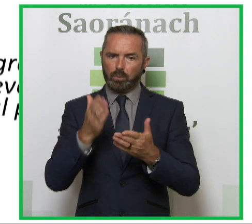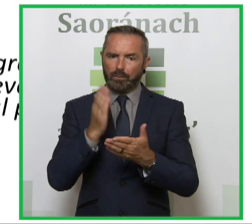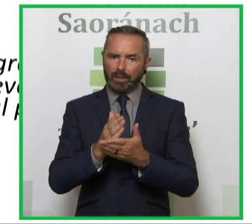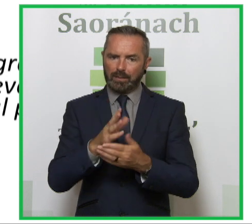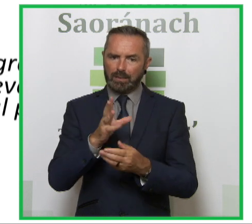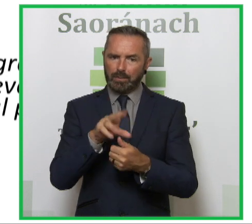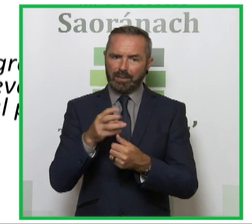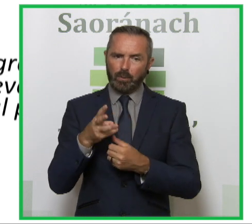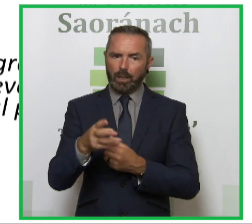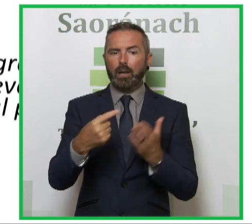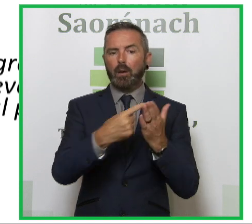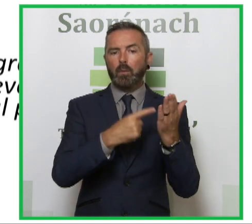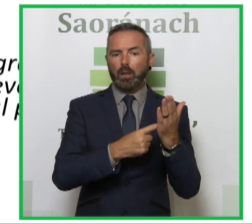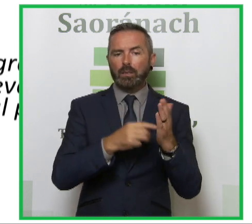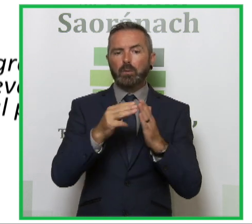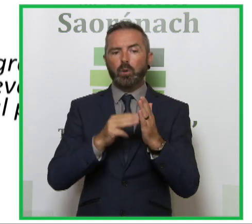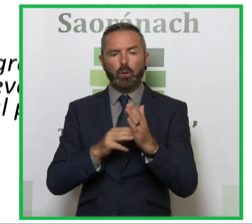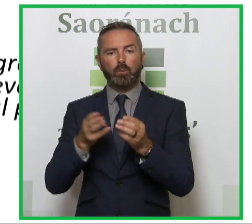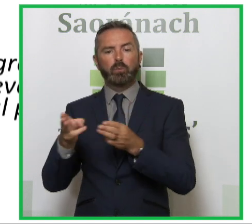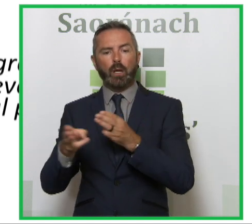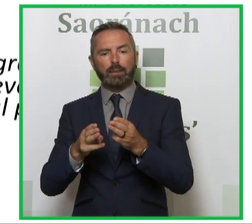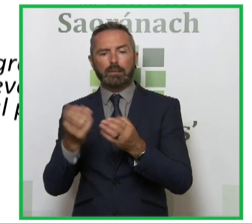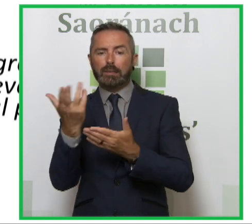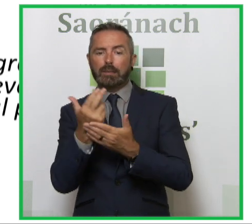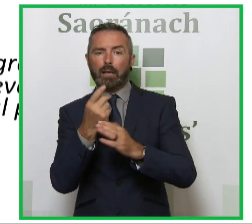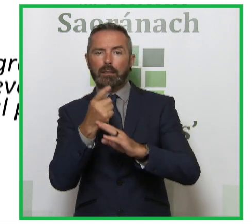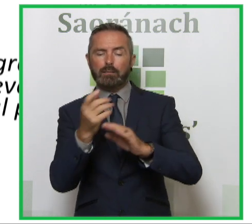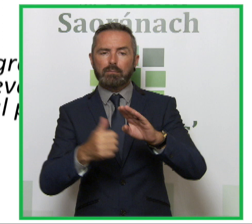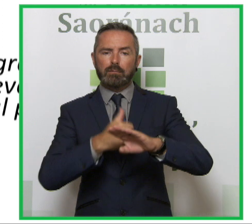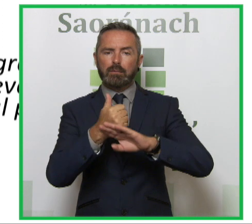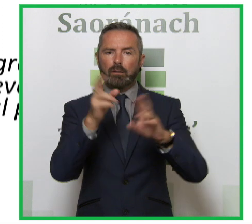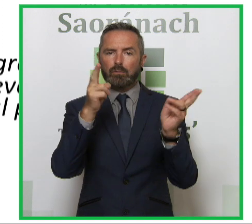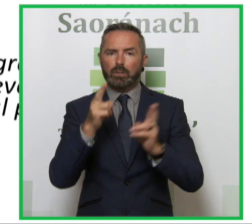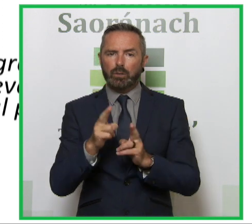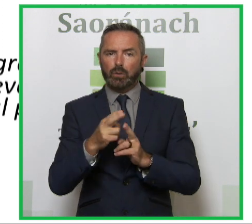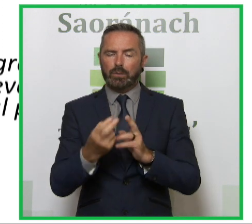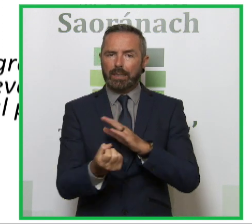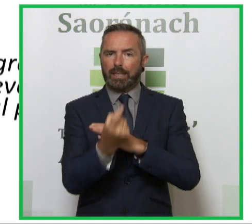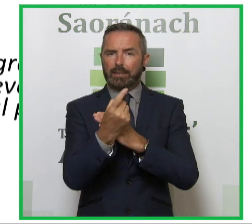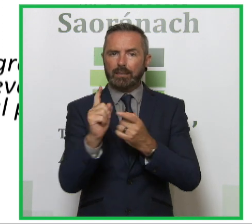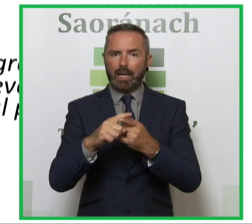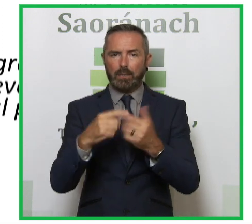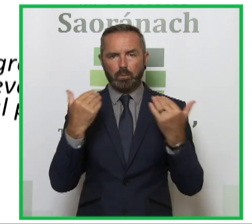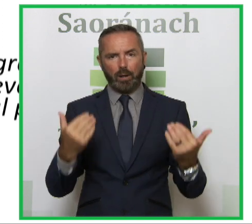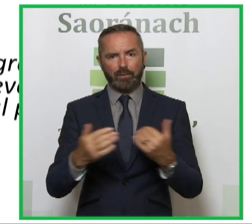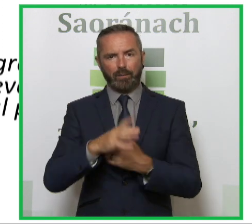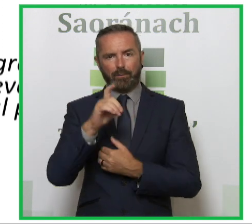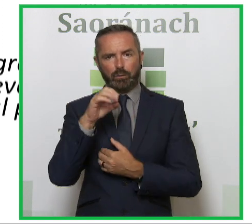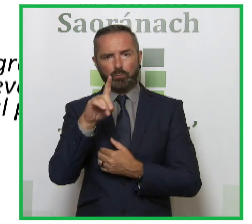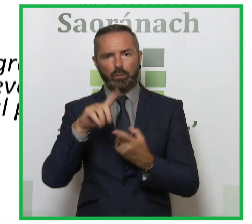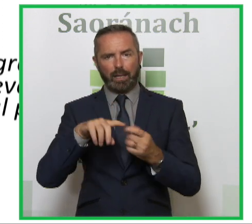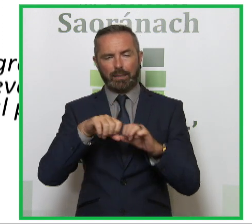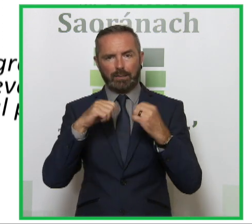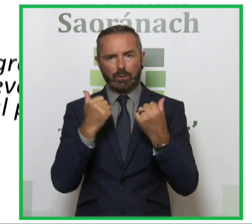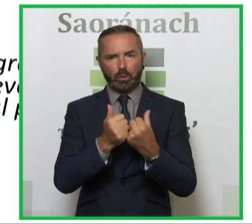as policies, programs and practices designed to reduce the incidence and prevalence of drug and associated health, behavioural